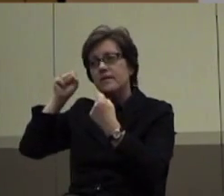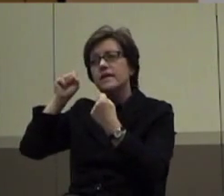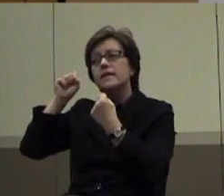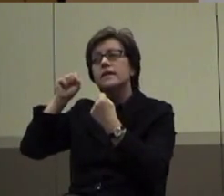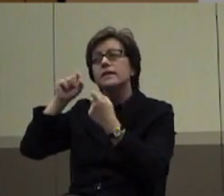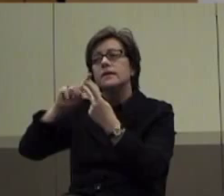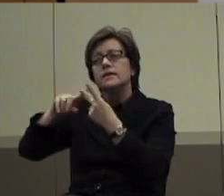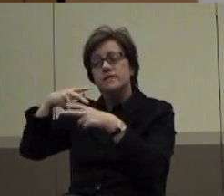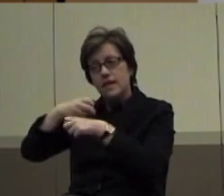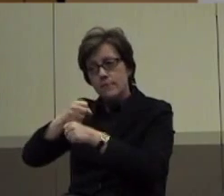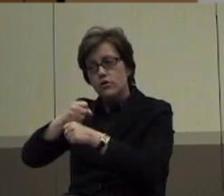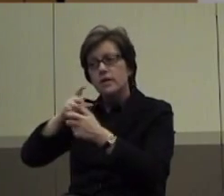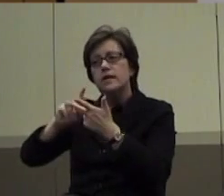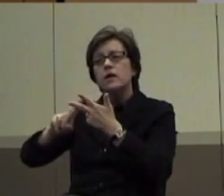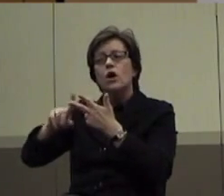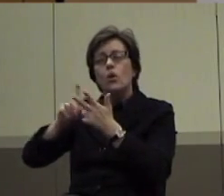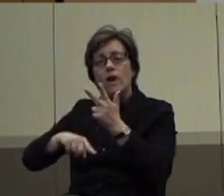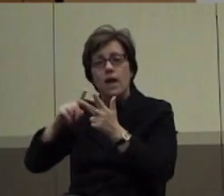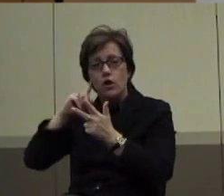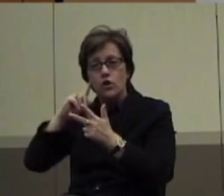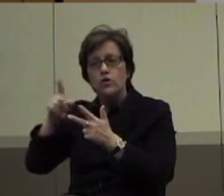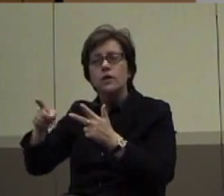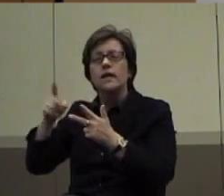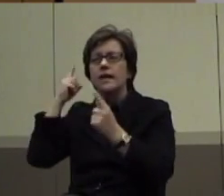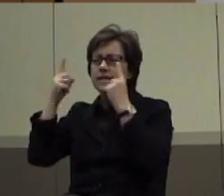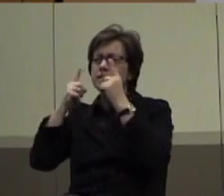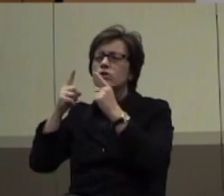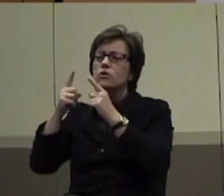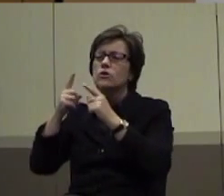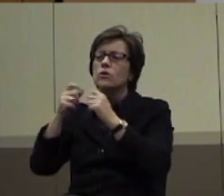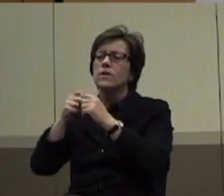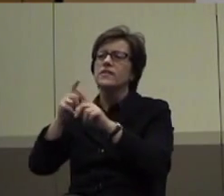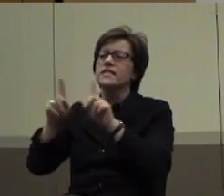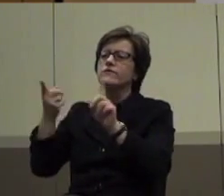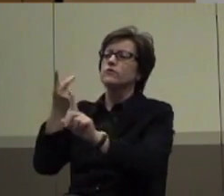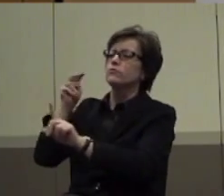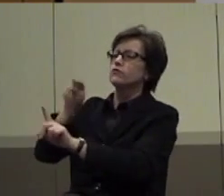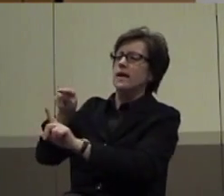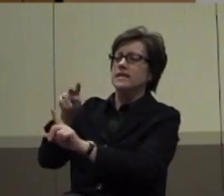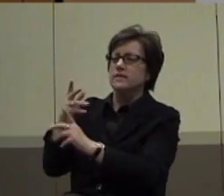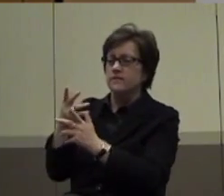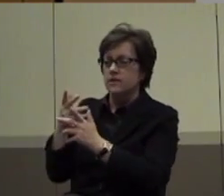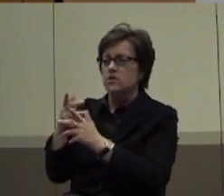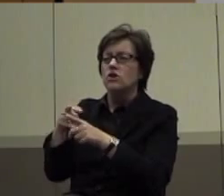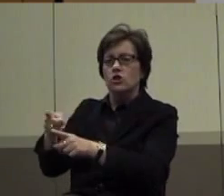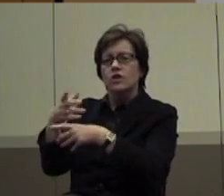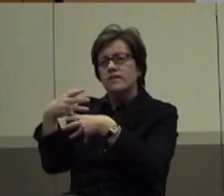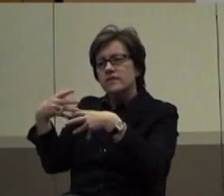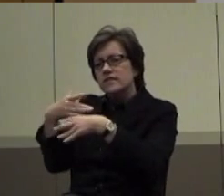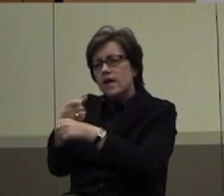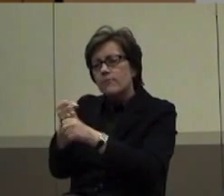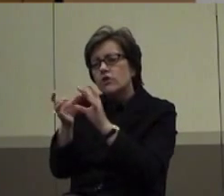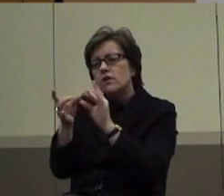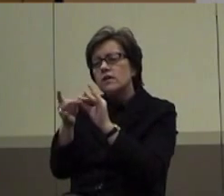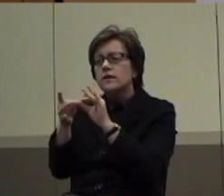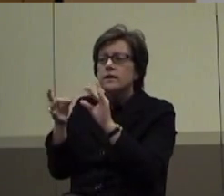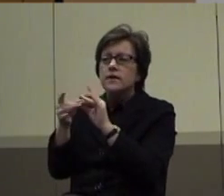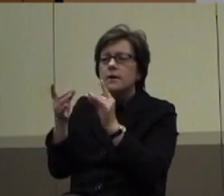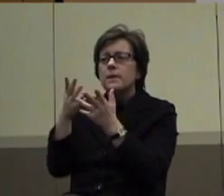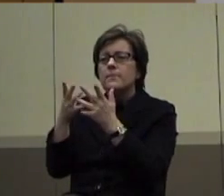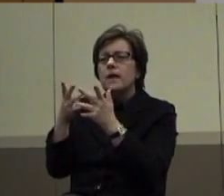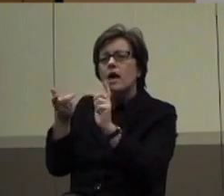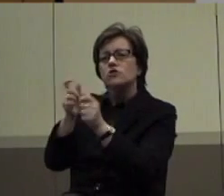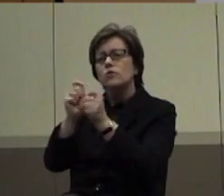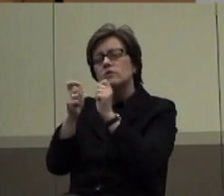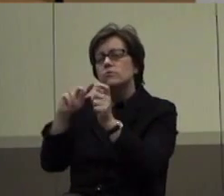of what you heard the teacher and consider the situation from a different perspective. So in that summary, I might switch perspectives a